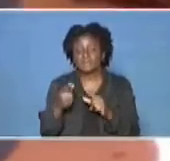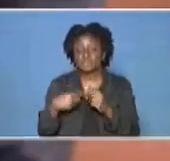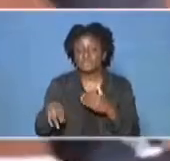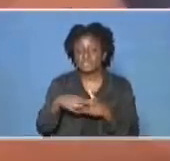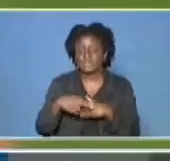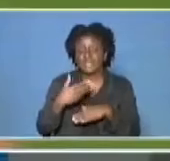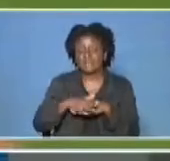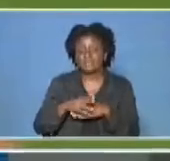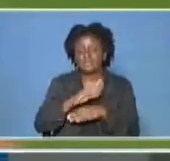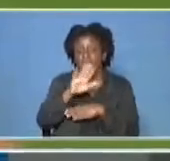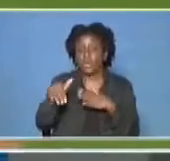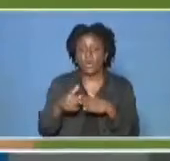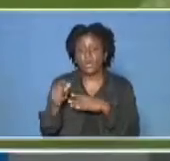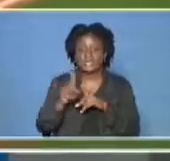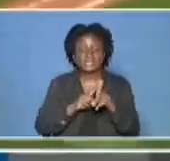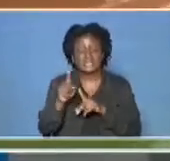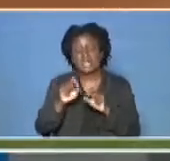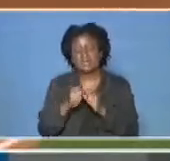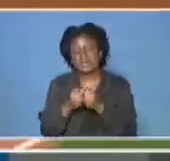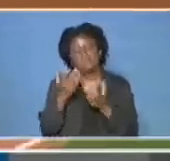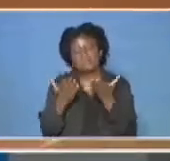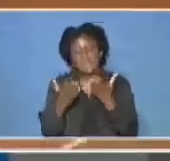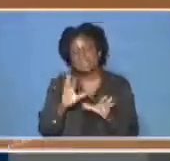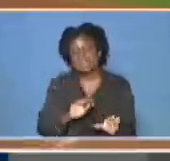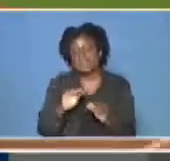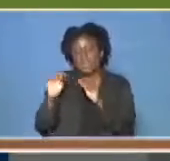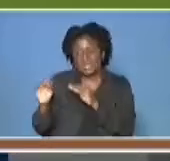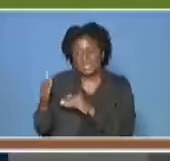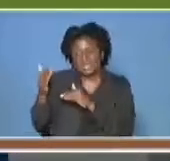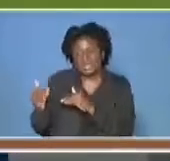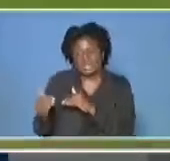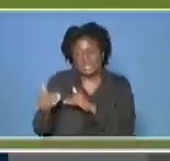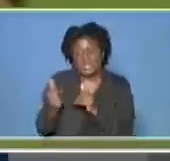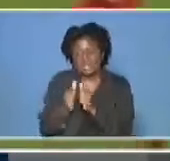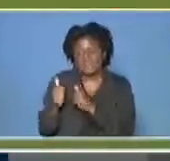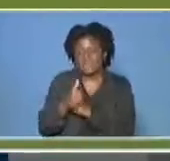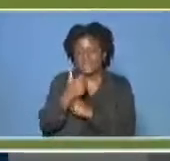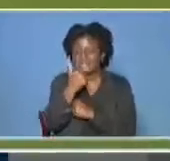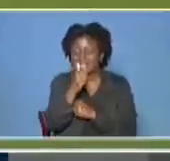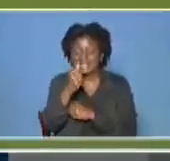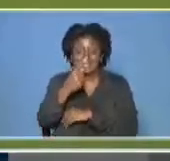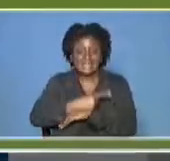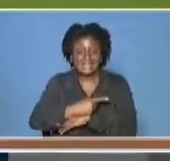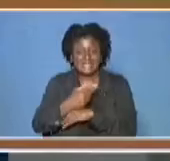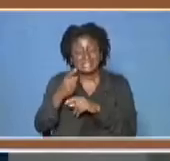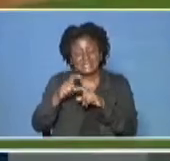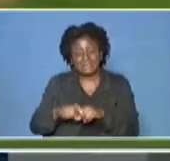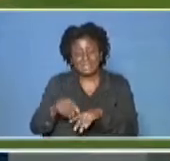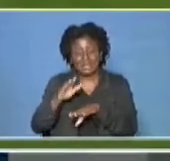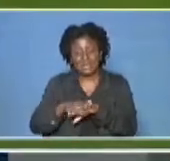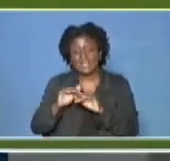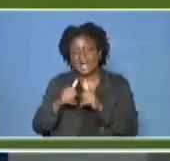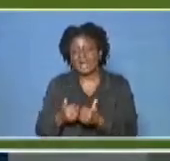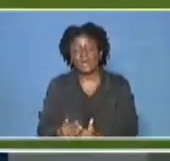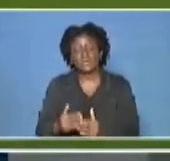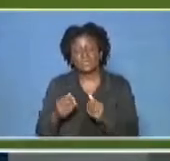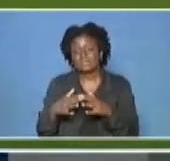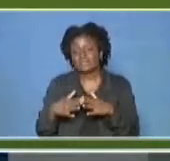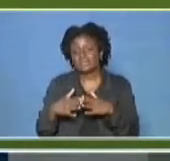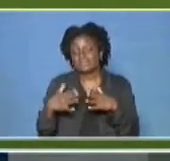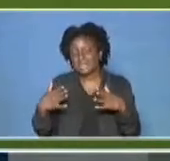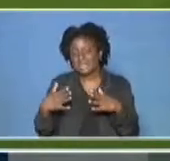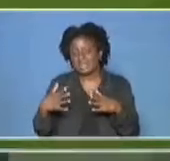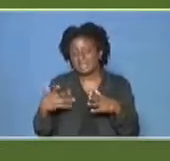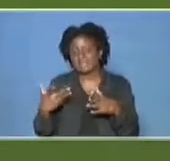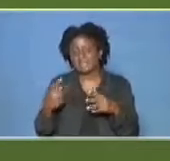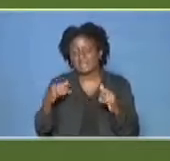the All-Star break, but he could be sidelined beyond the 10-day minimum, depending on the grade of the strain. The severity of Chisholm's injury is expected